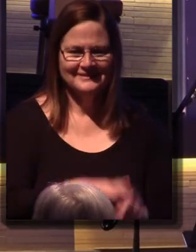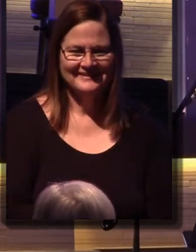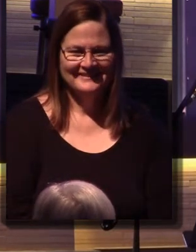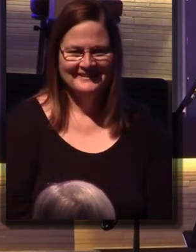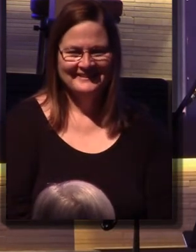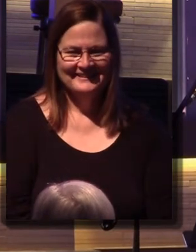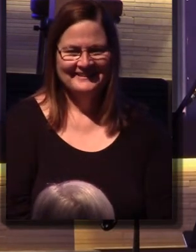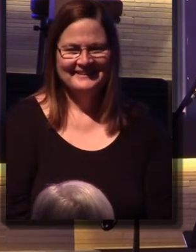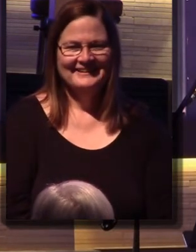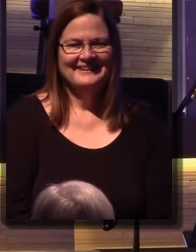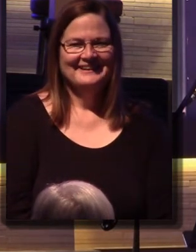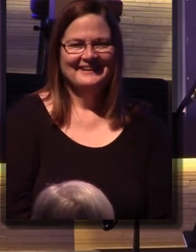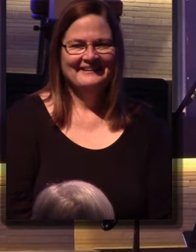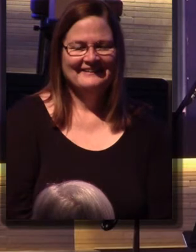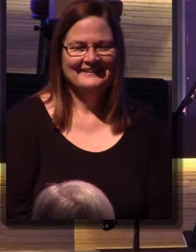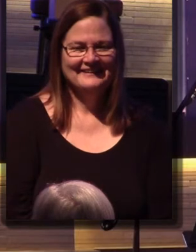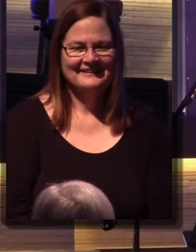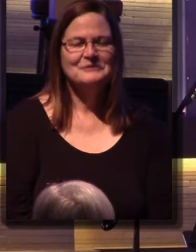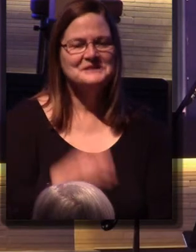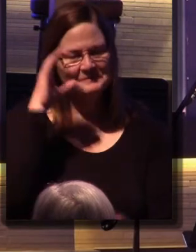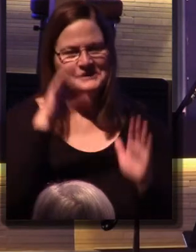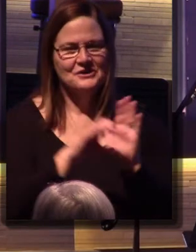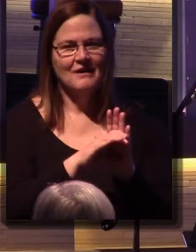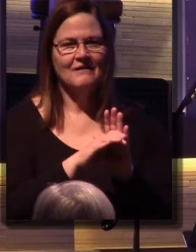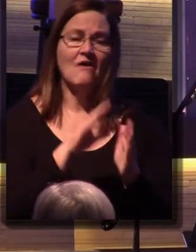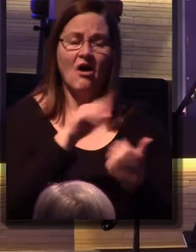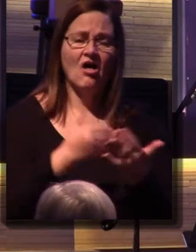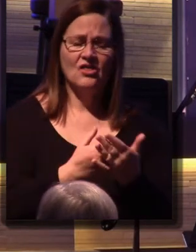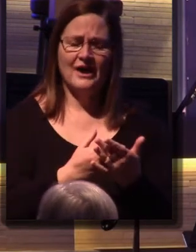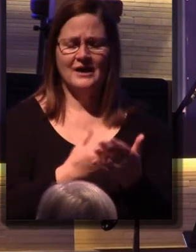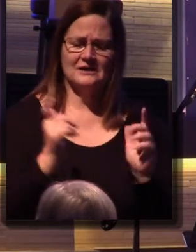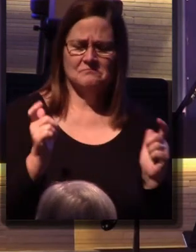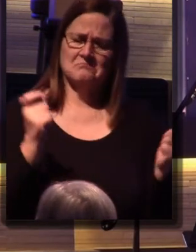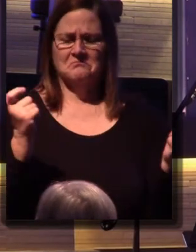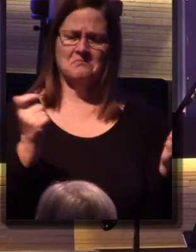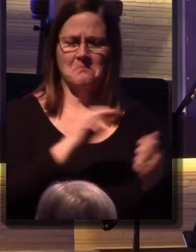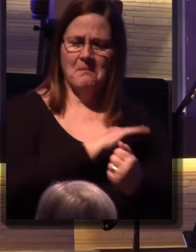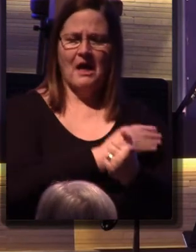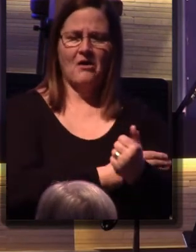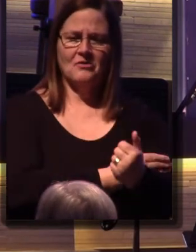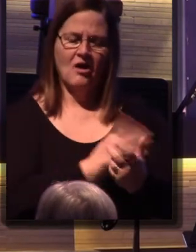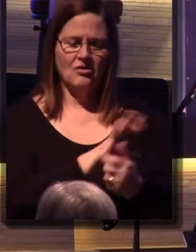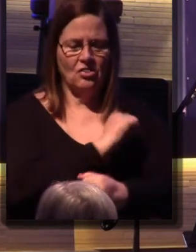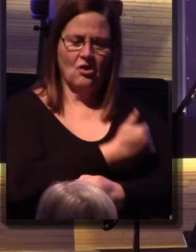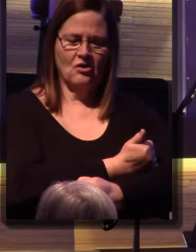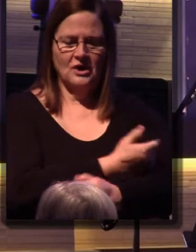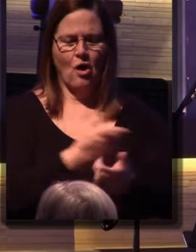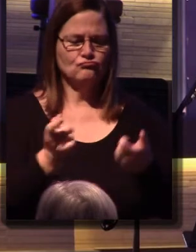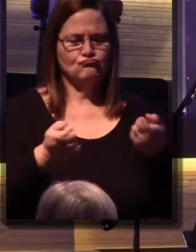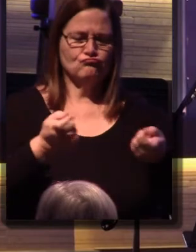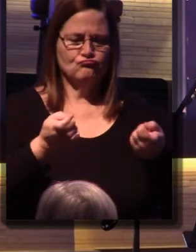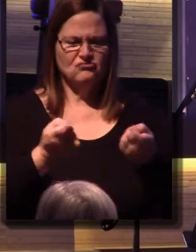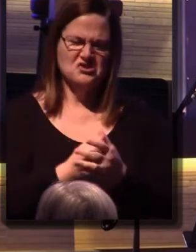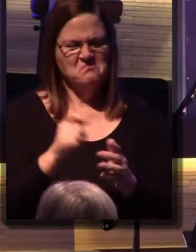gross picture. But what is it? What's it a picture of? That all that pomp and circumstance, all the power, all